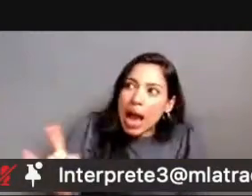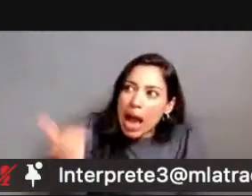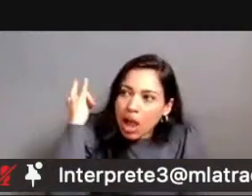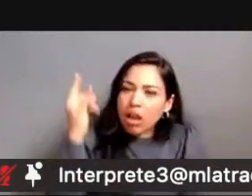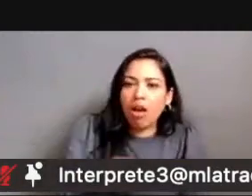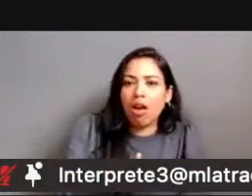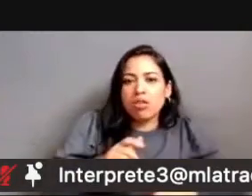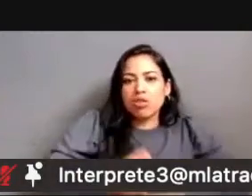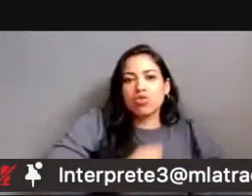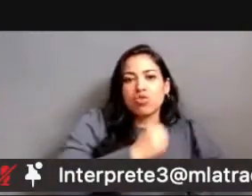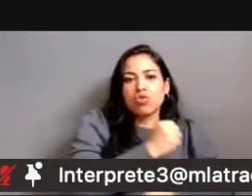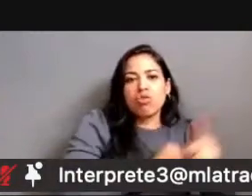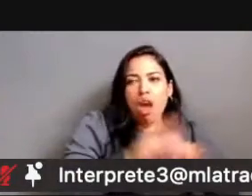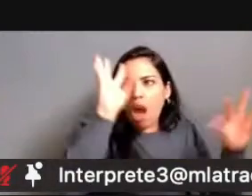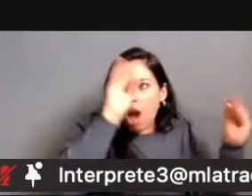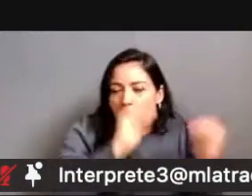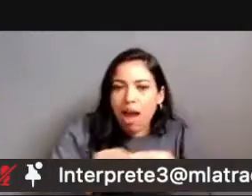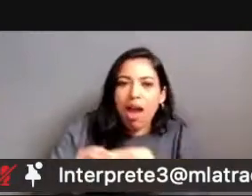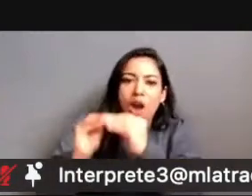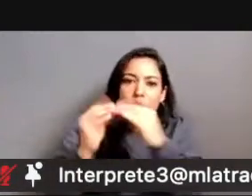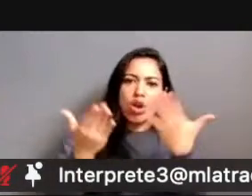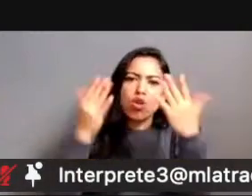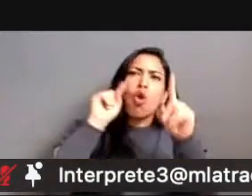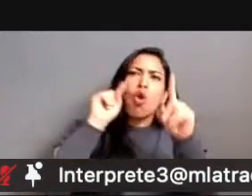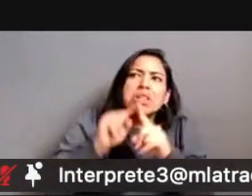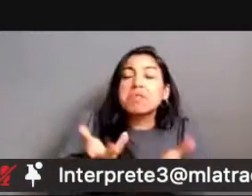not only to give recommendations,